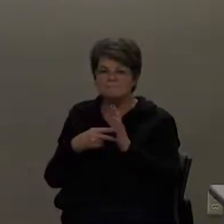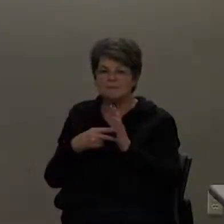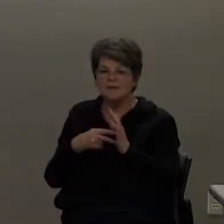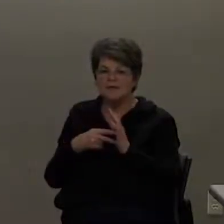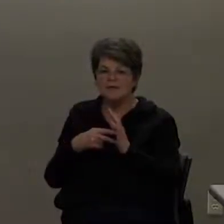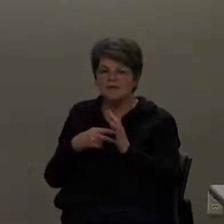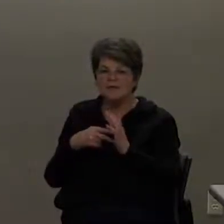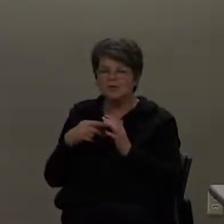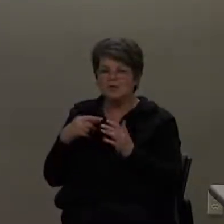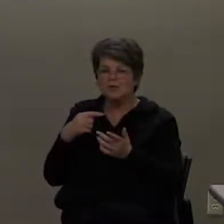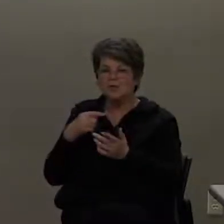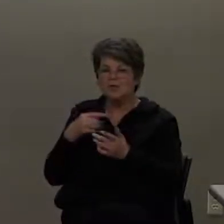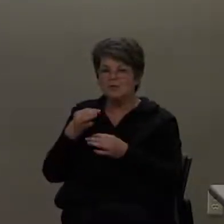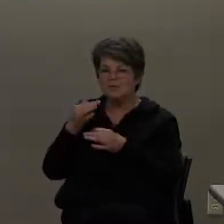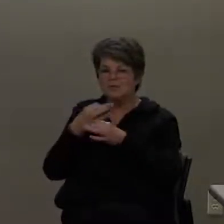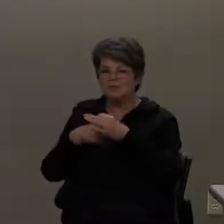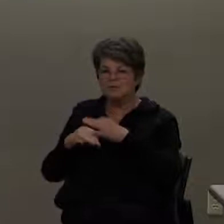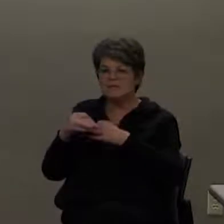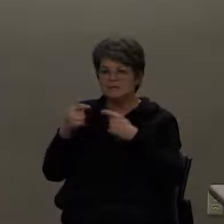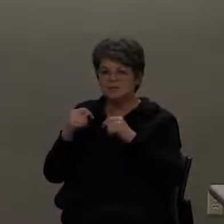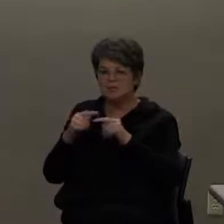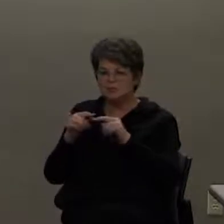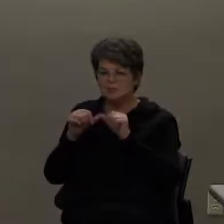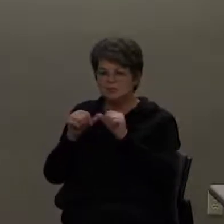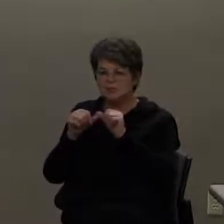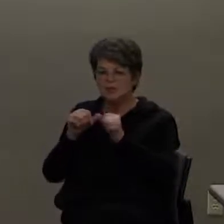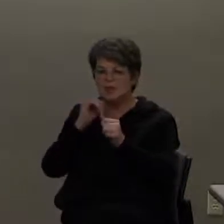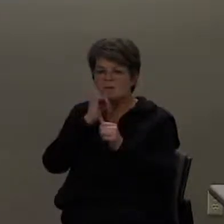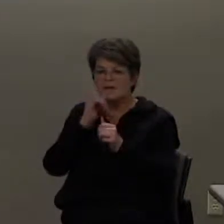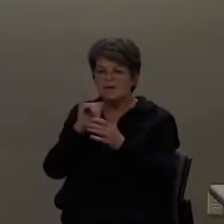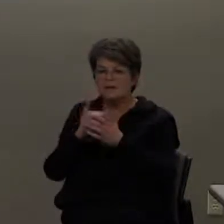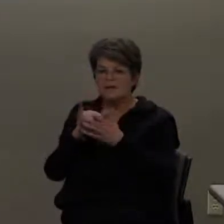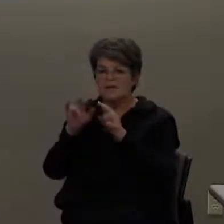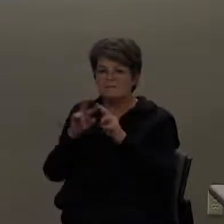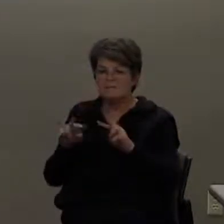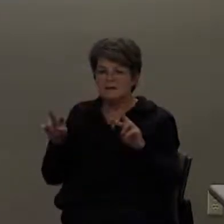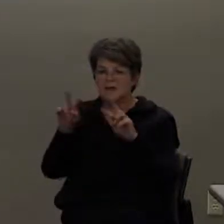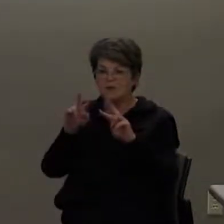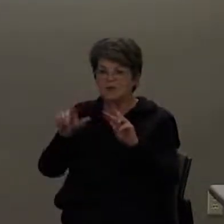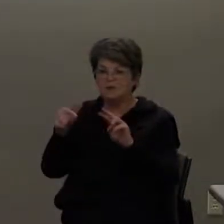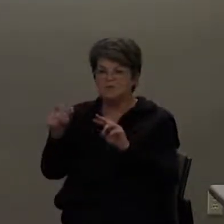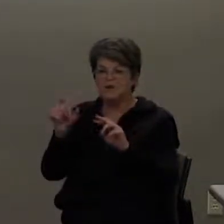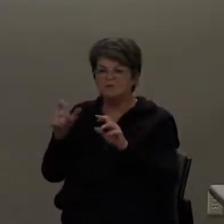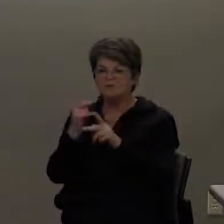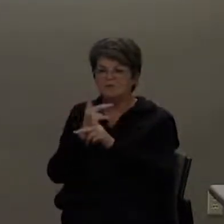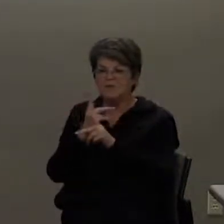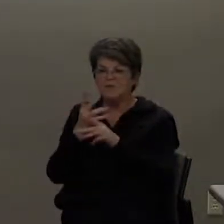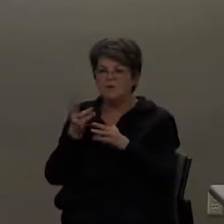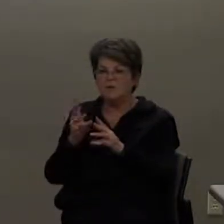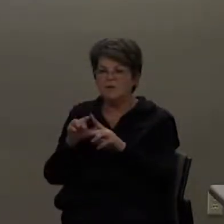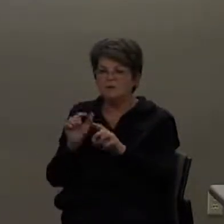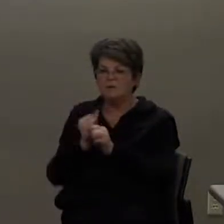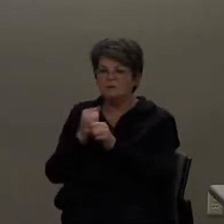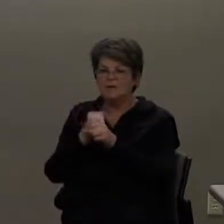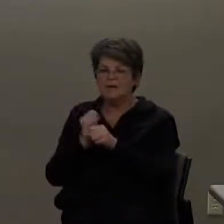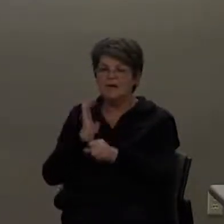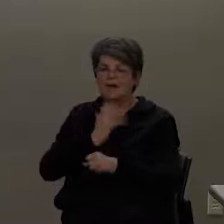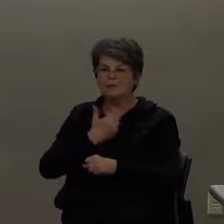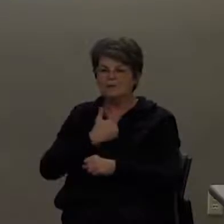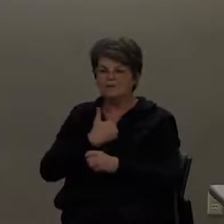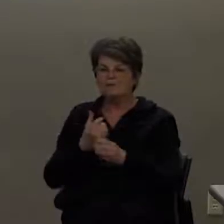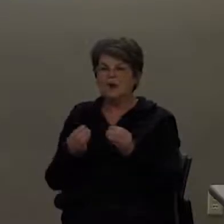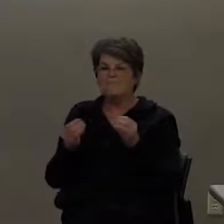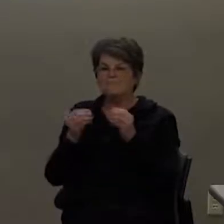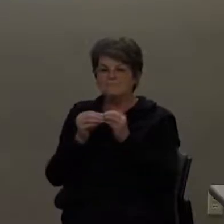distinguish ourselves in the market. Rather than trying to continue to be that value alternative for everything, we have to figure out a way to make ourselves more valuable,